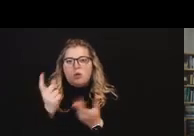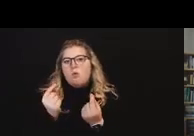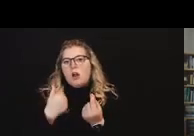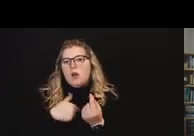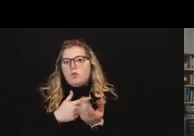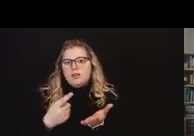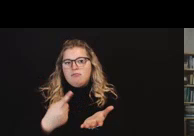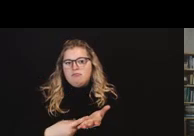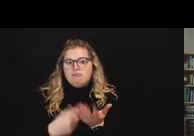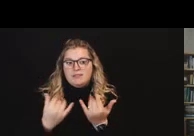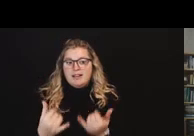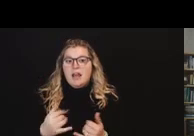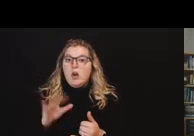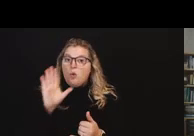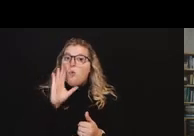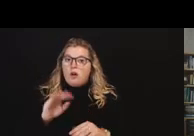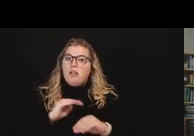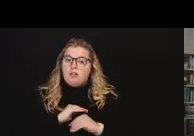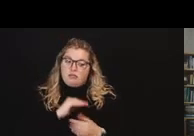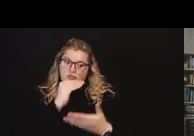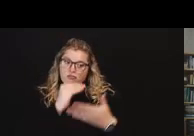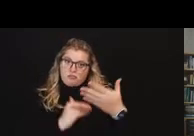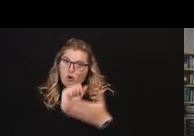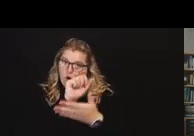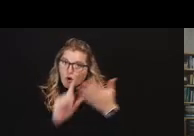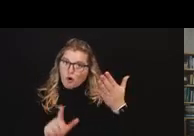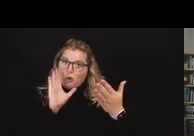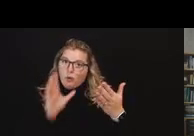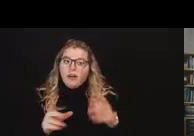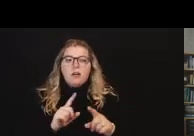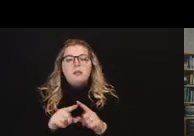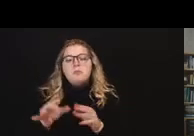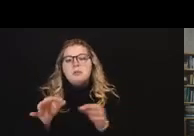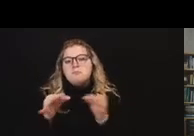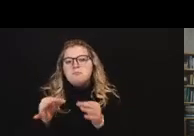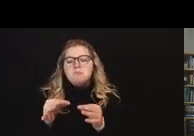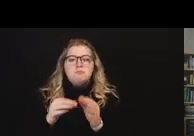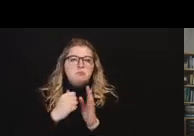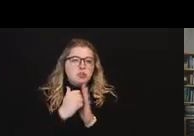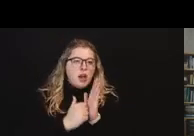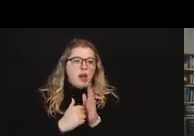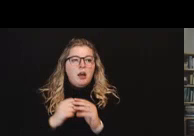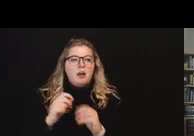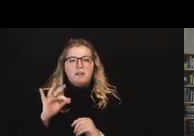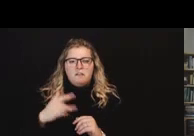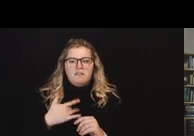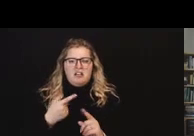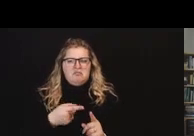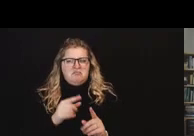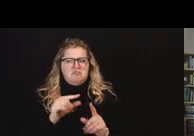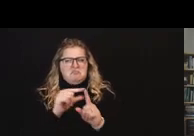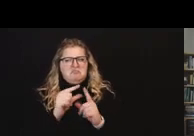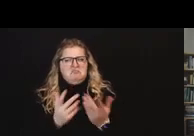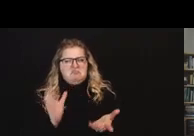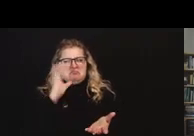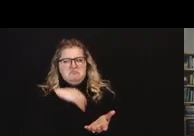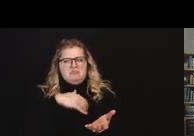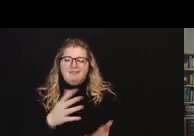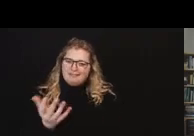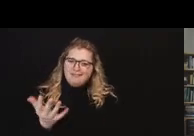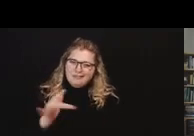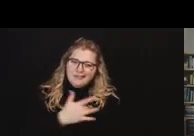And we will talk about all of these, but just to give you a little overview. And again, if some of these terms are a little strange, that's par for the